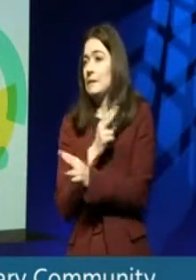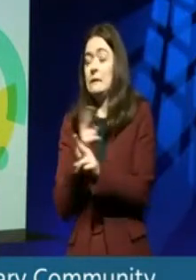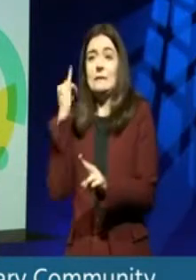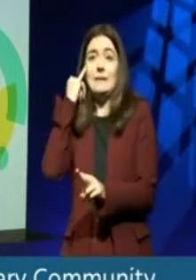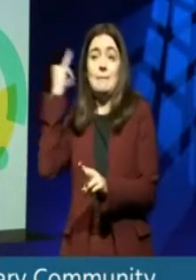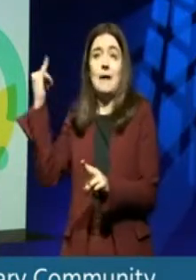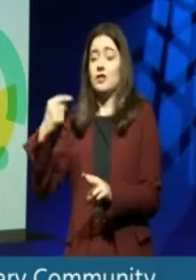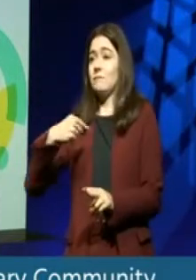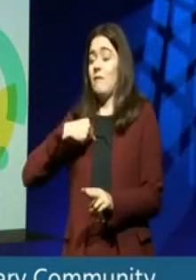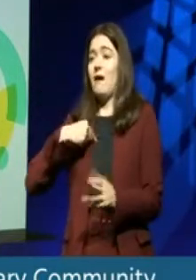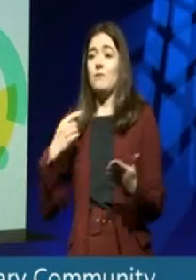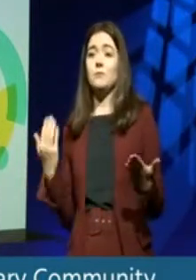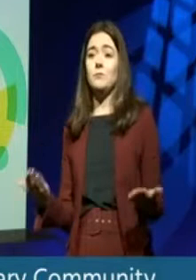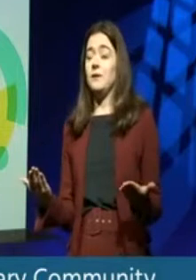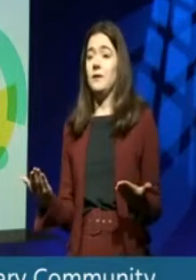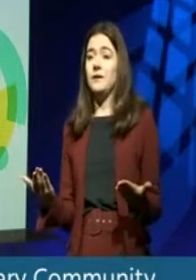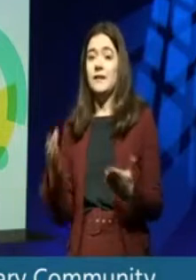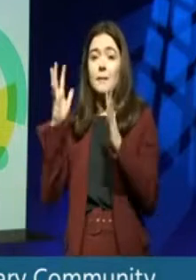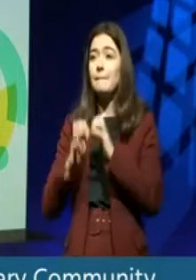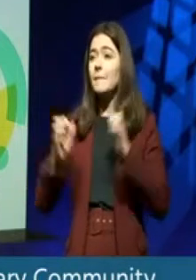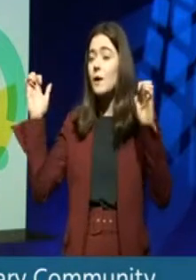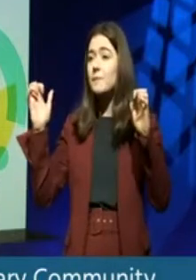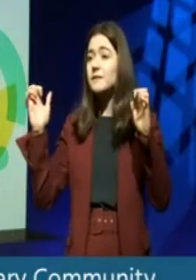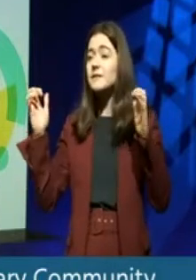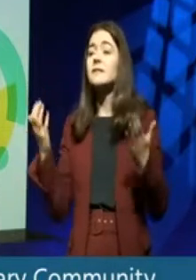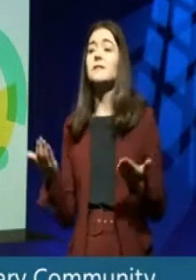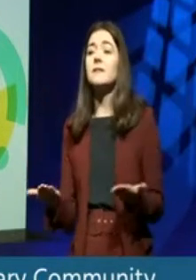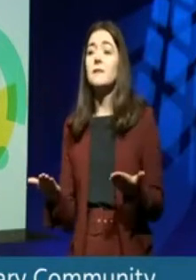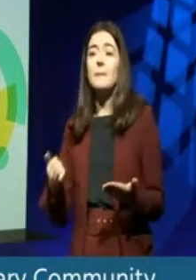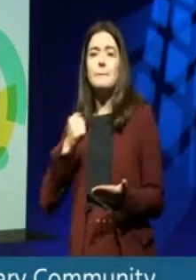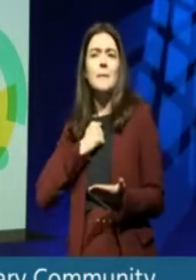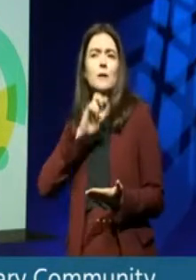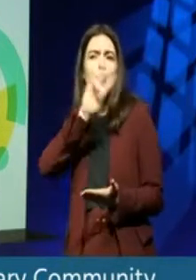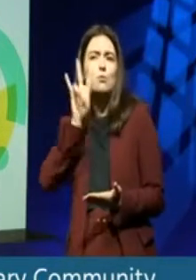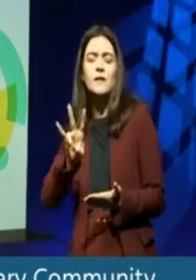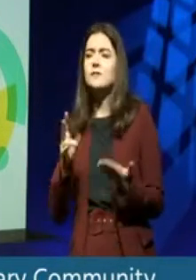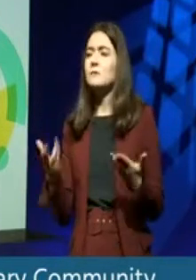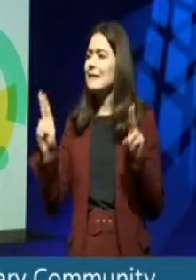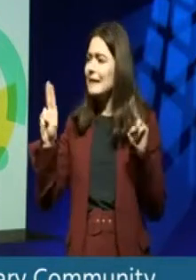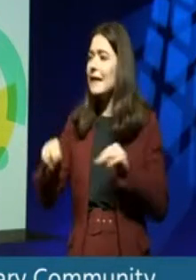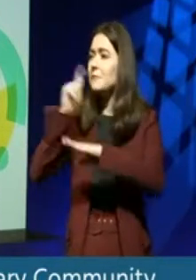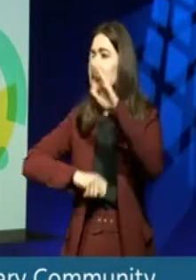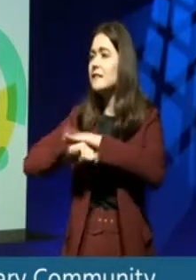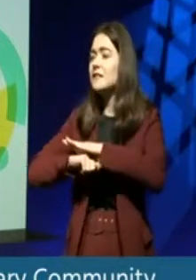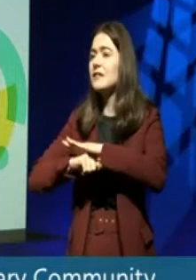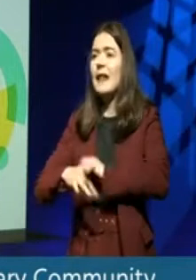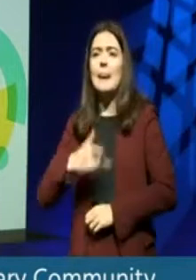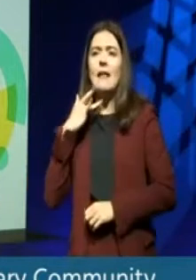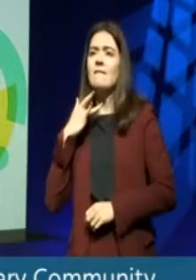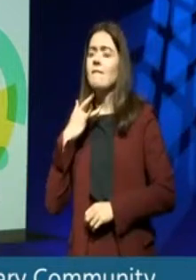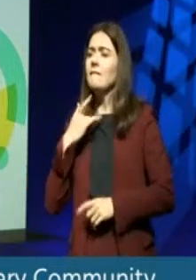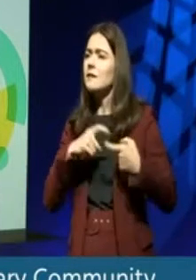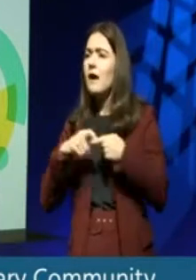myself being in Parliament, but I, like, my question was, can you be Taoiseach and live in a Hatton site? You